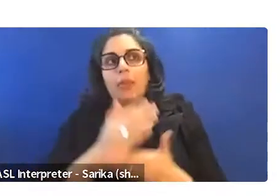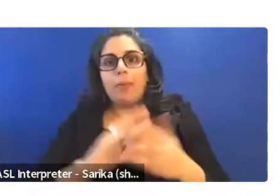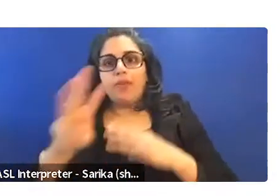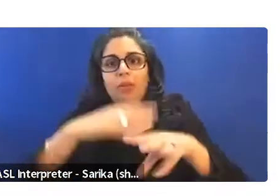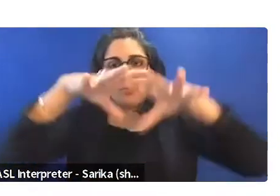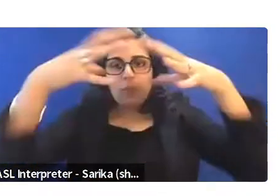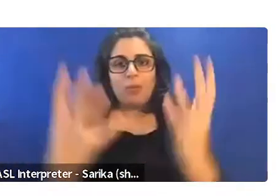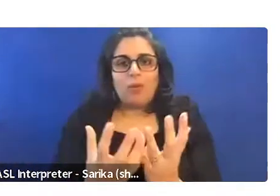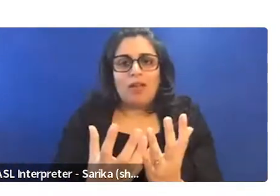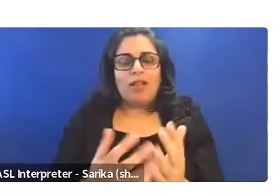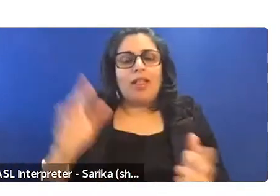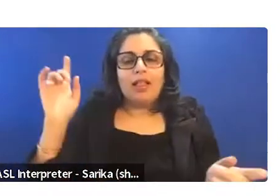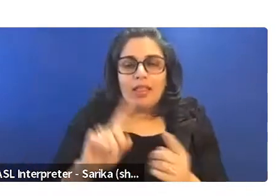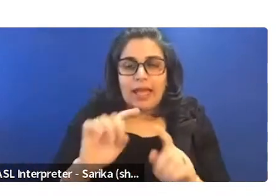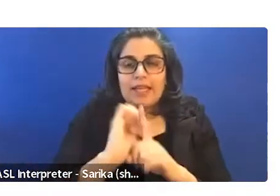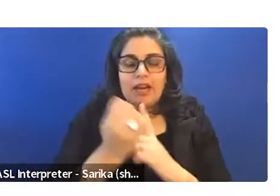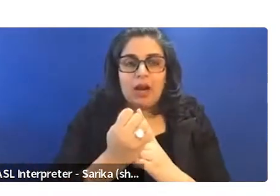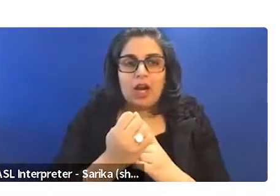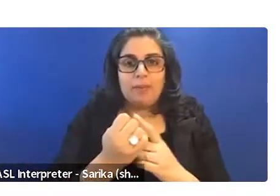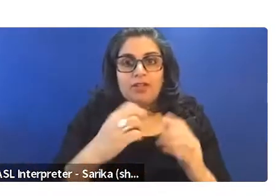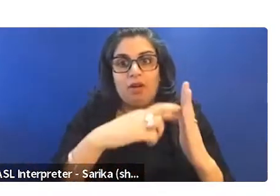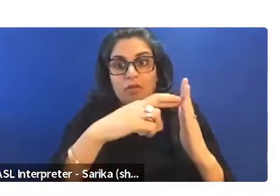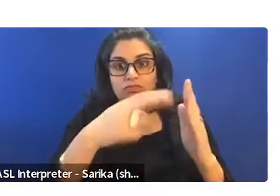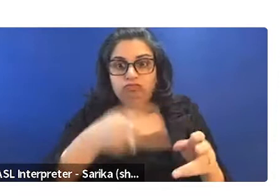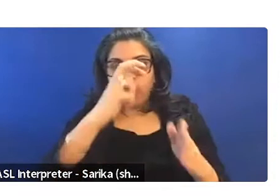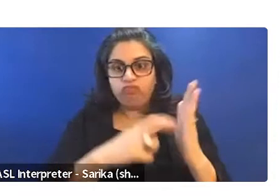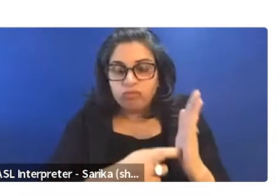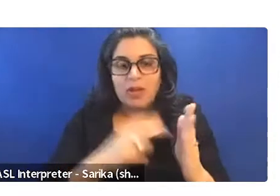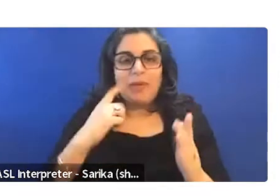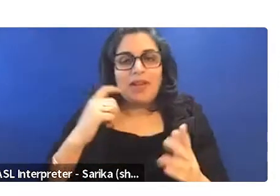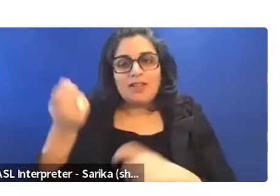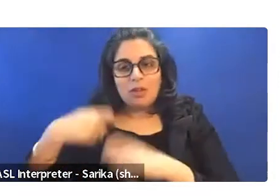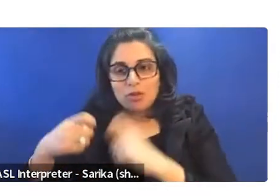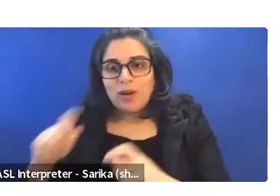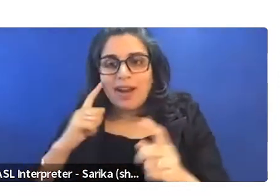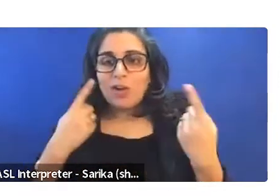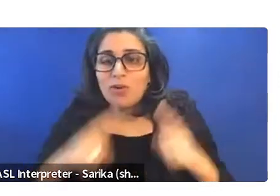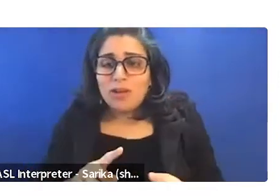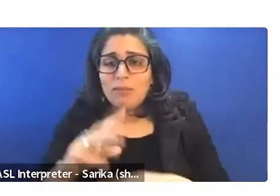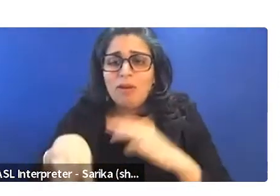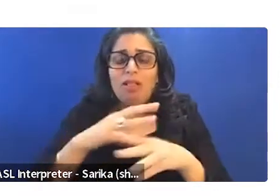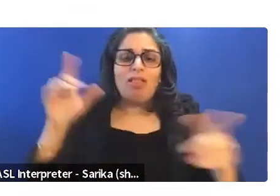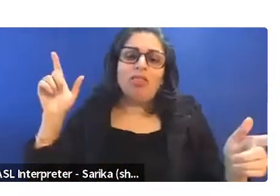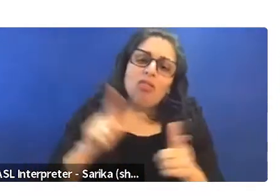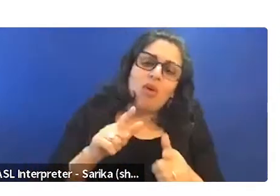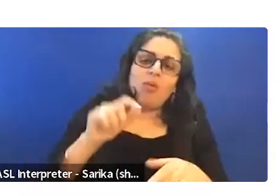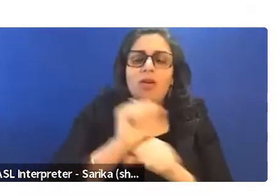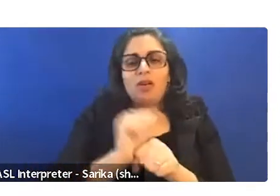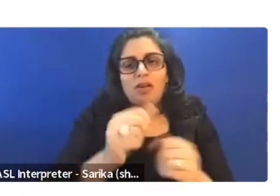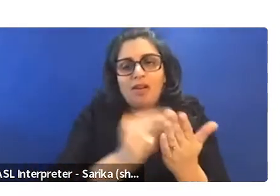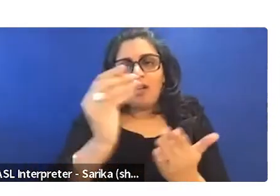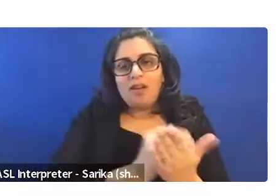have less environmental regulations because of these trade agreements, that have lower wages that they have to pay because of